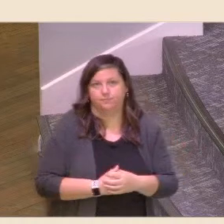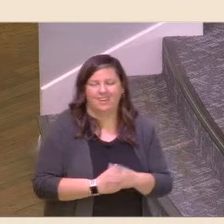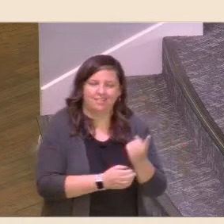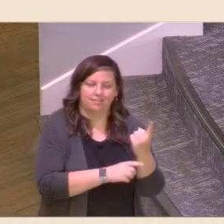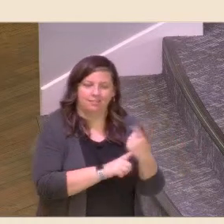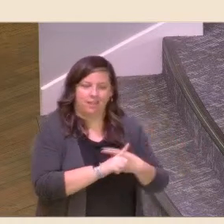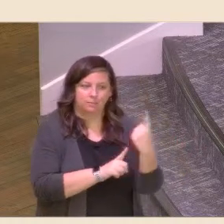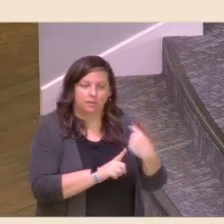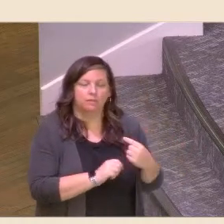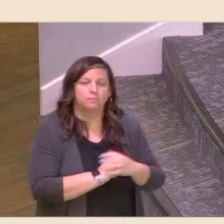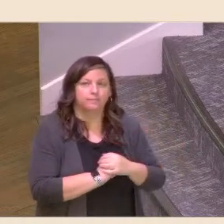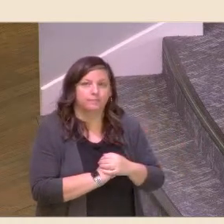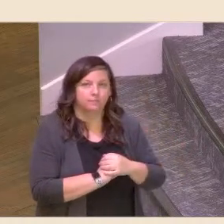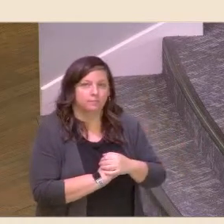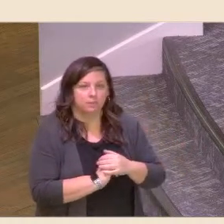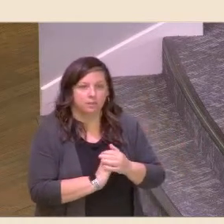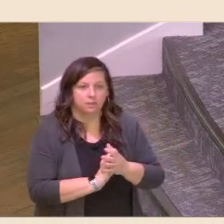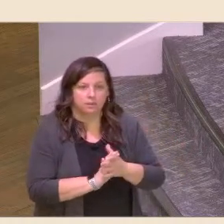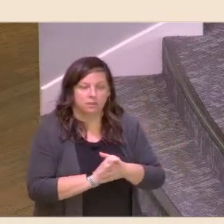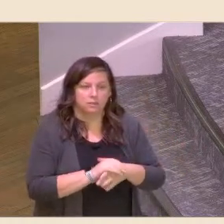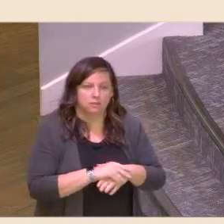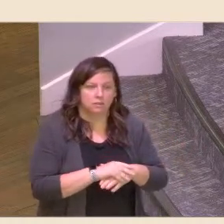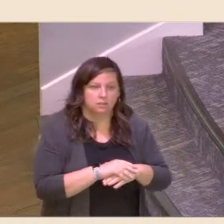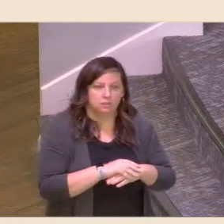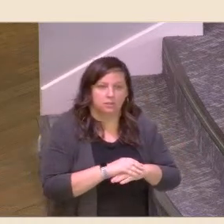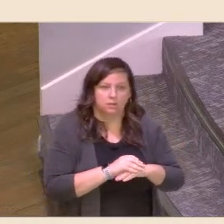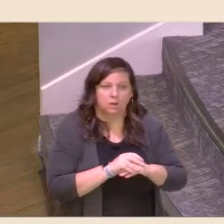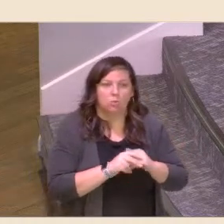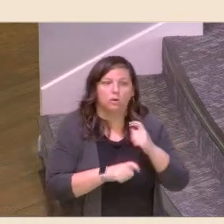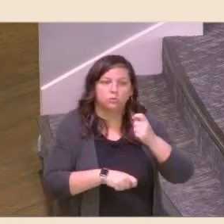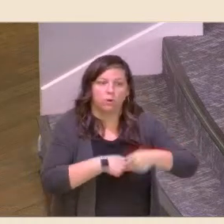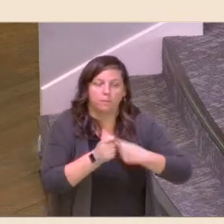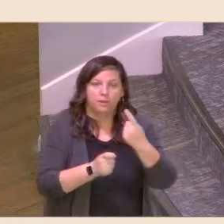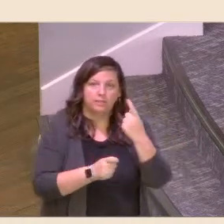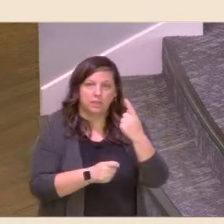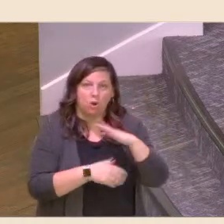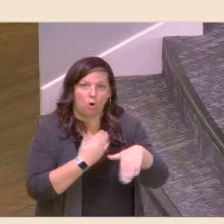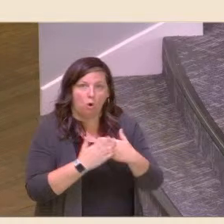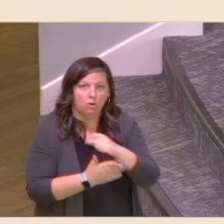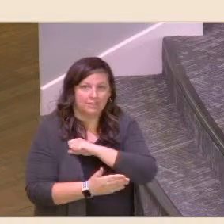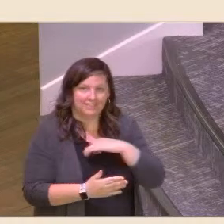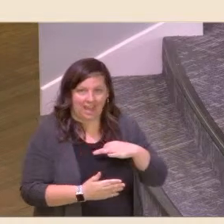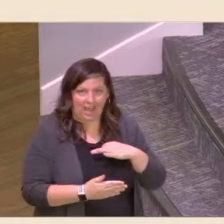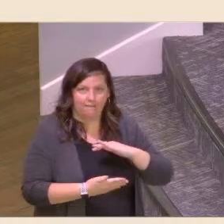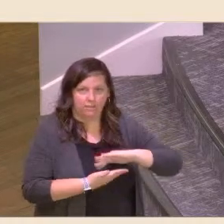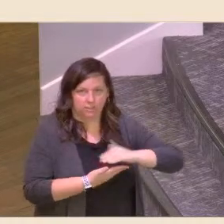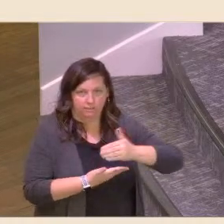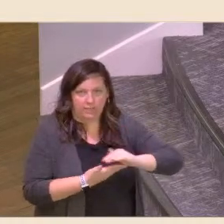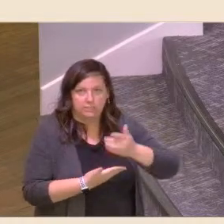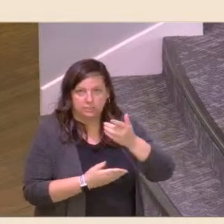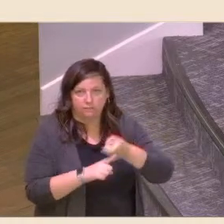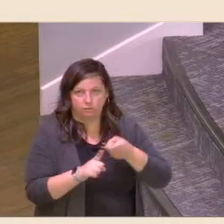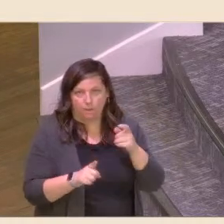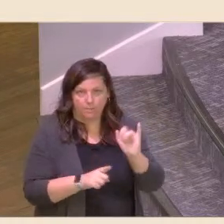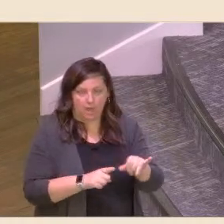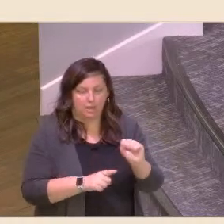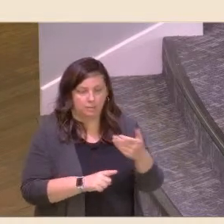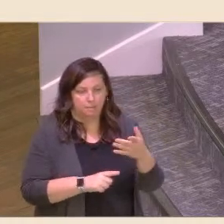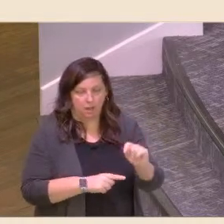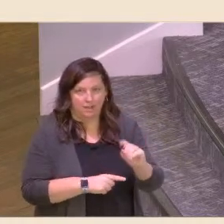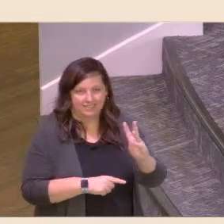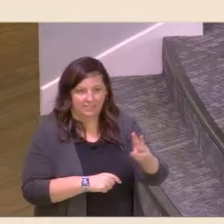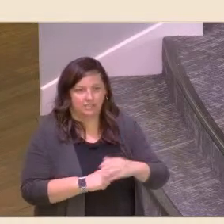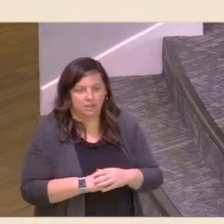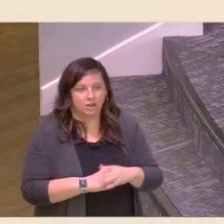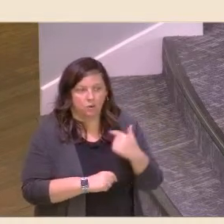was replacing all staff devices through SPLOST 6. So just an FYI, we did have those bond sale